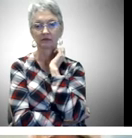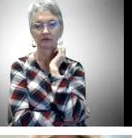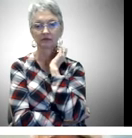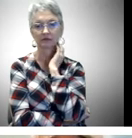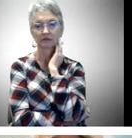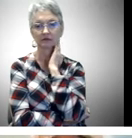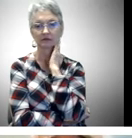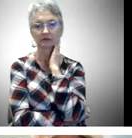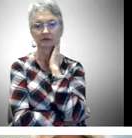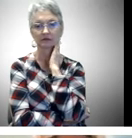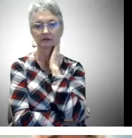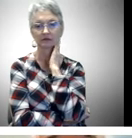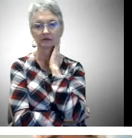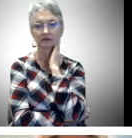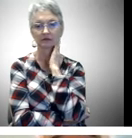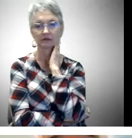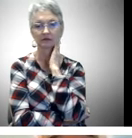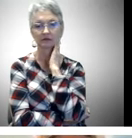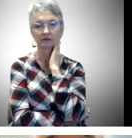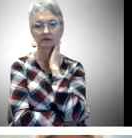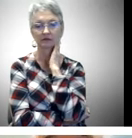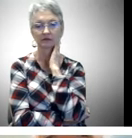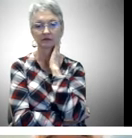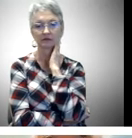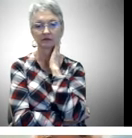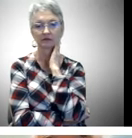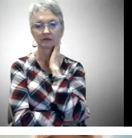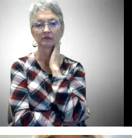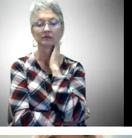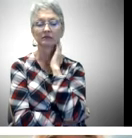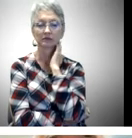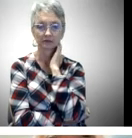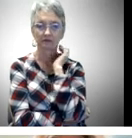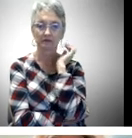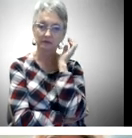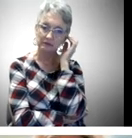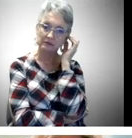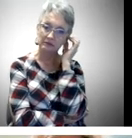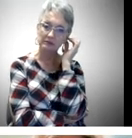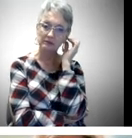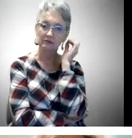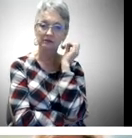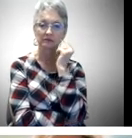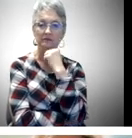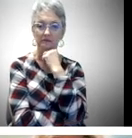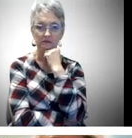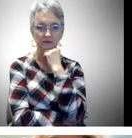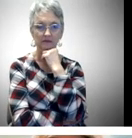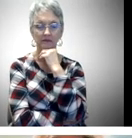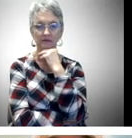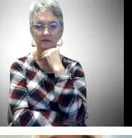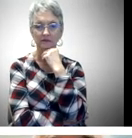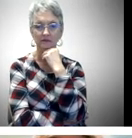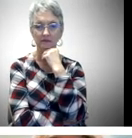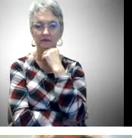maintain the capacity to establish the attorney-client relationship? So it requires the lawyer to make